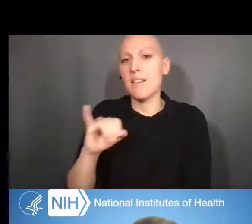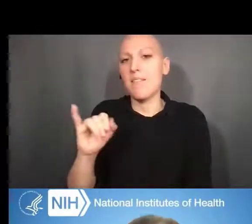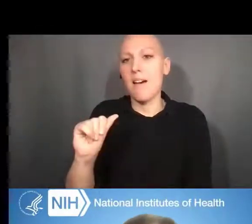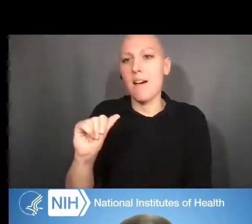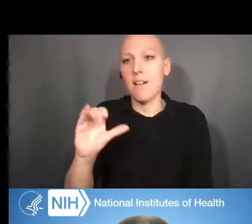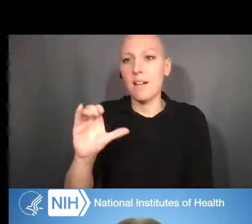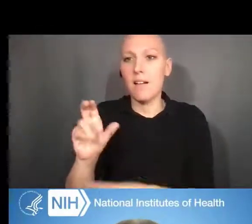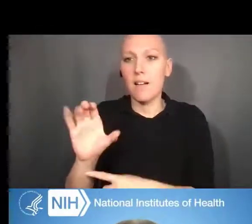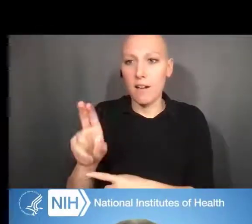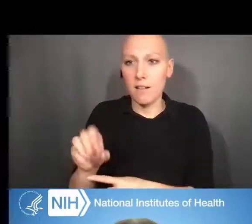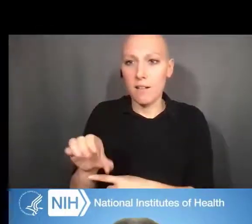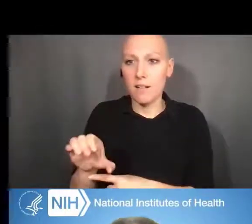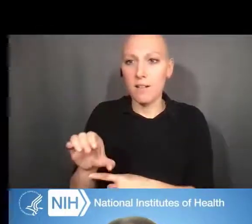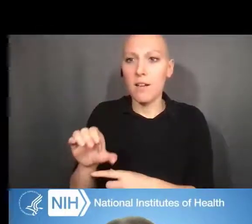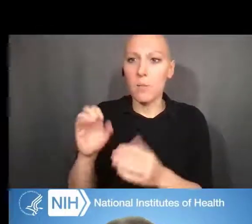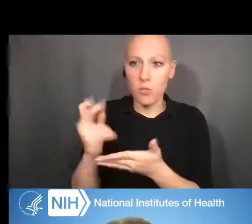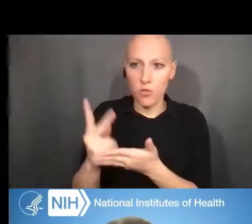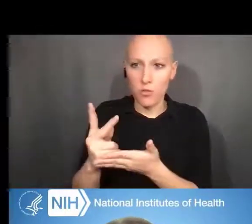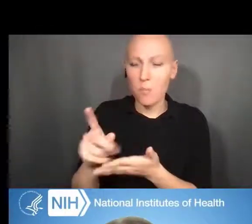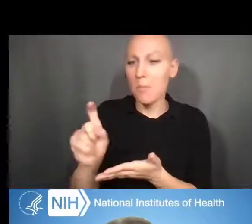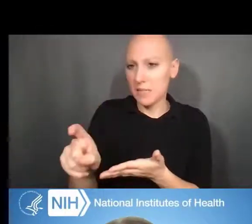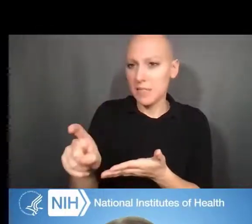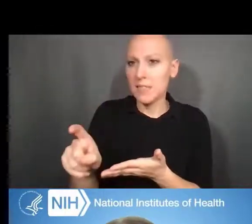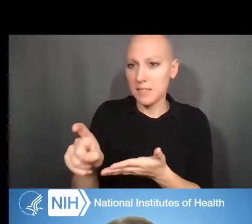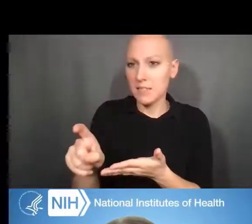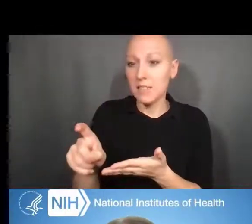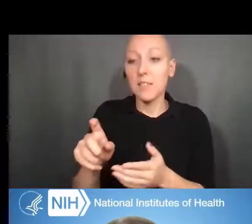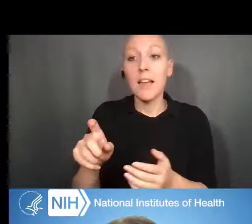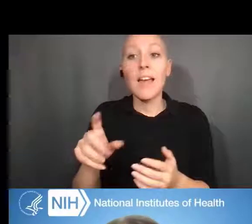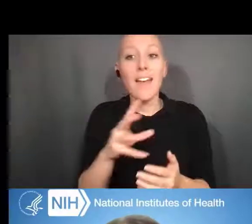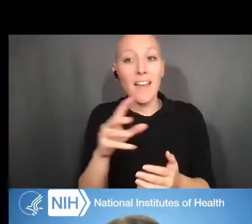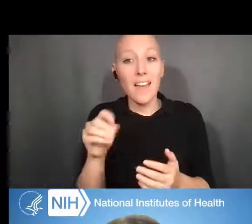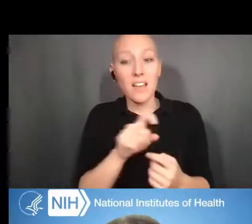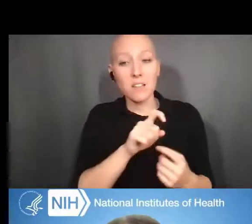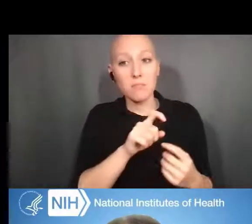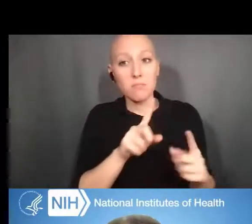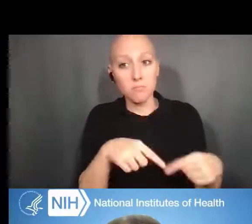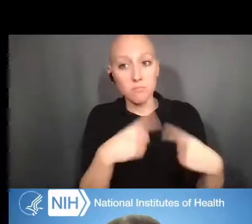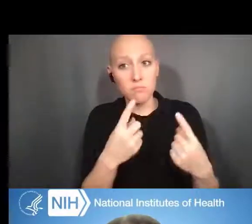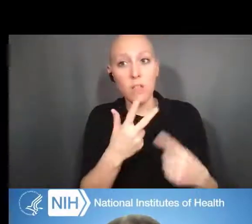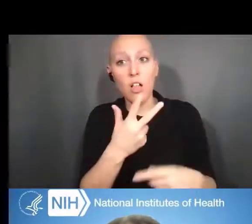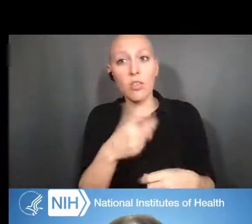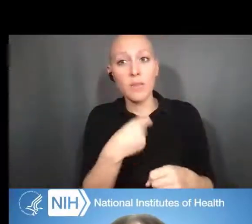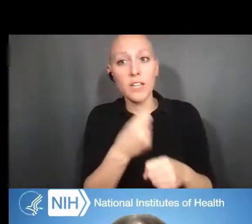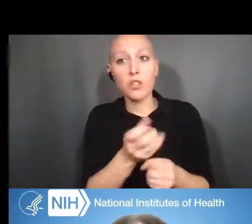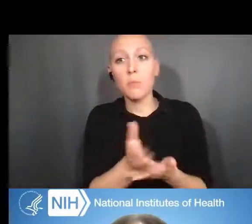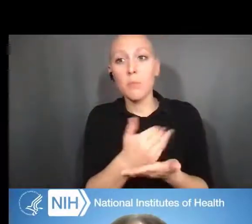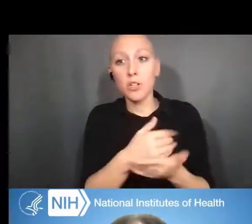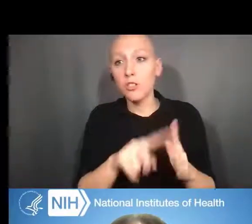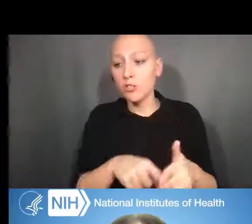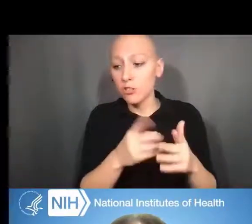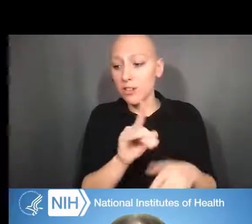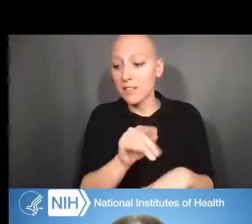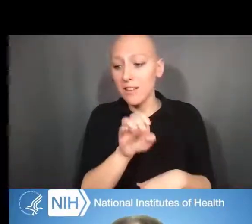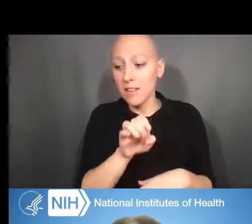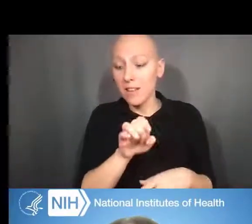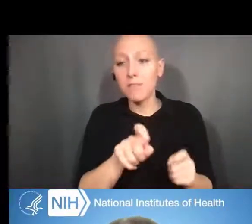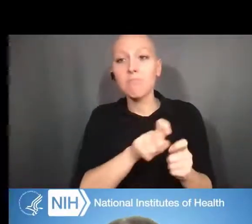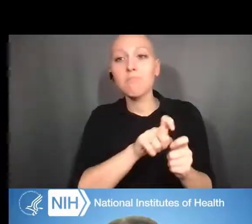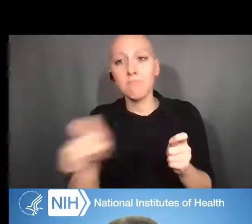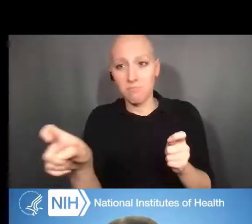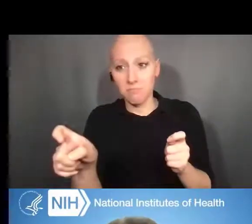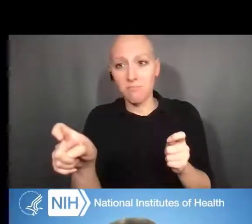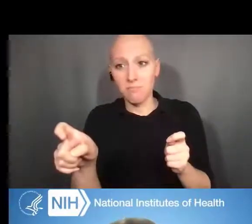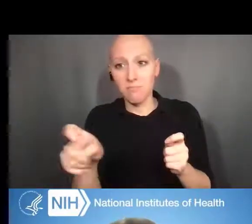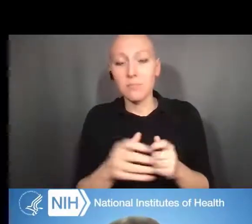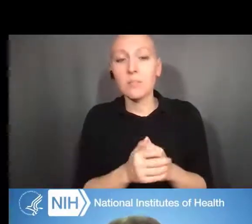IACUC approval must have been granted within 3 years of the budget start date, and it can be submitted in